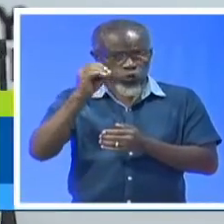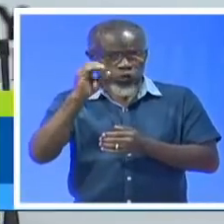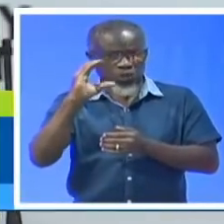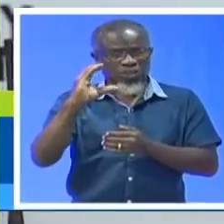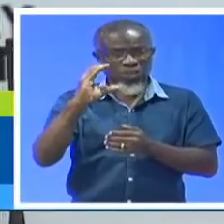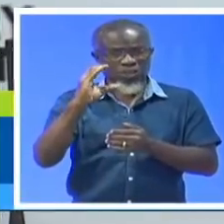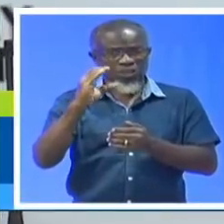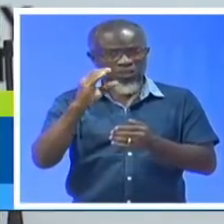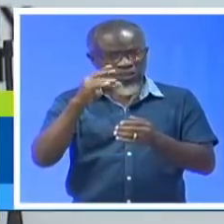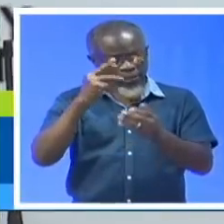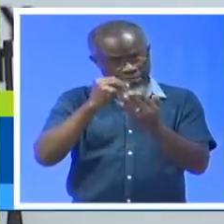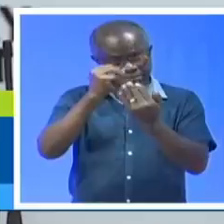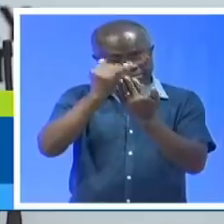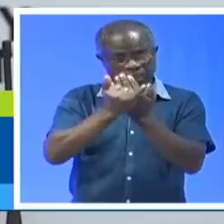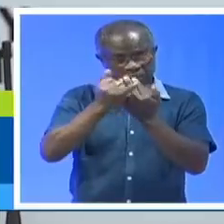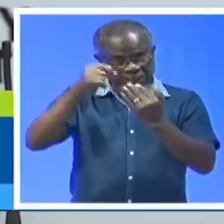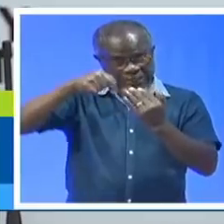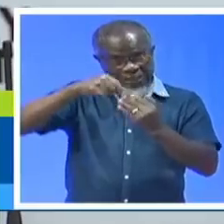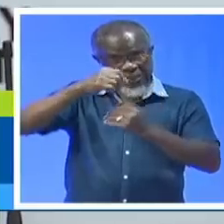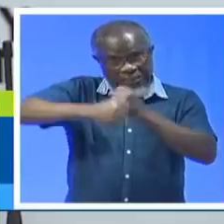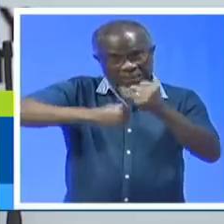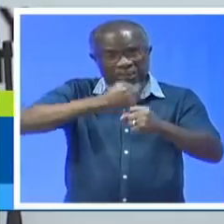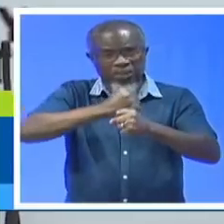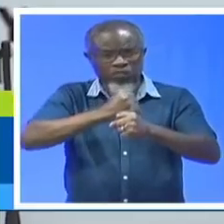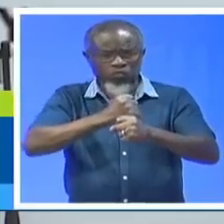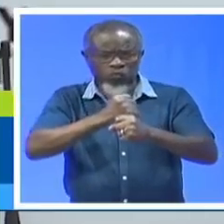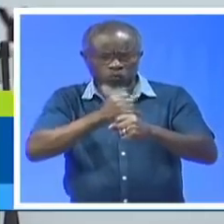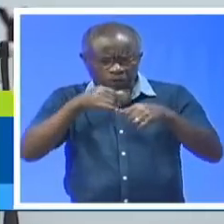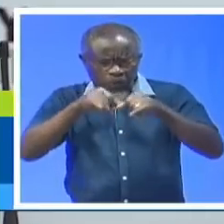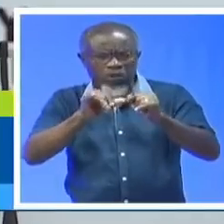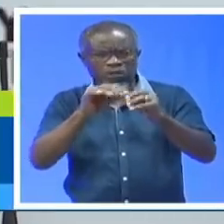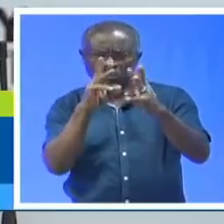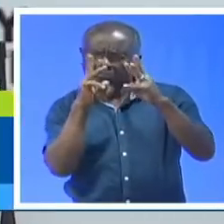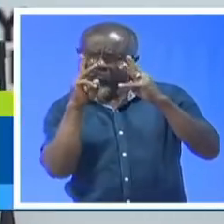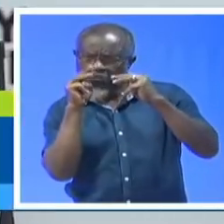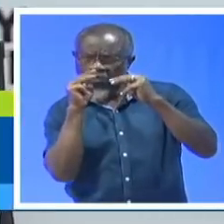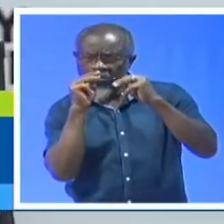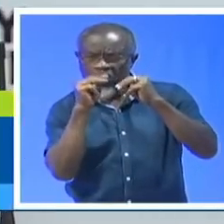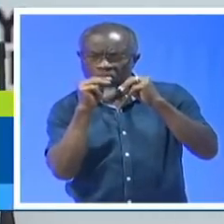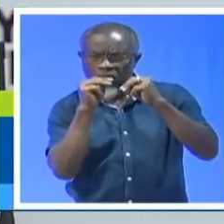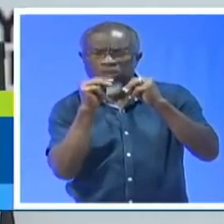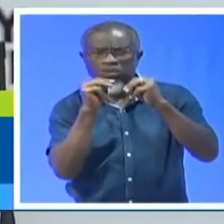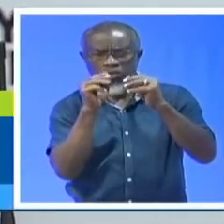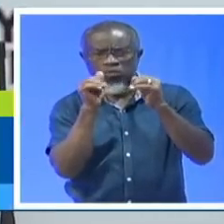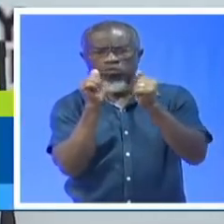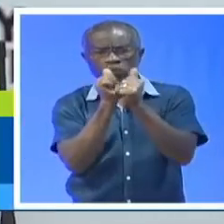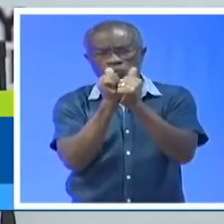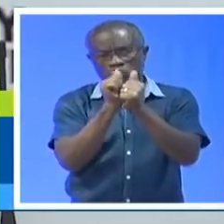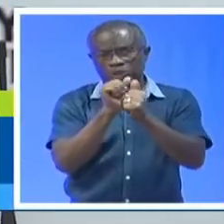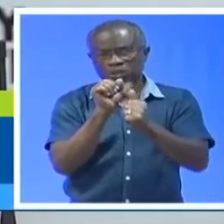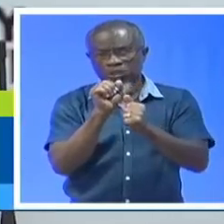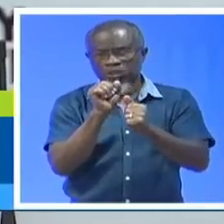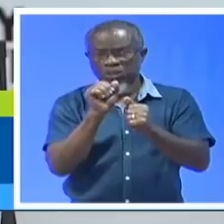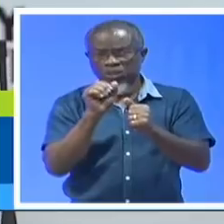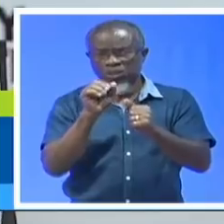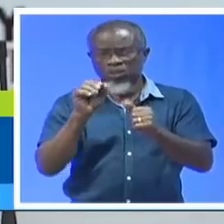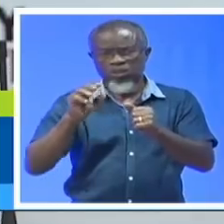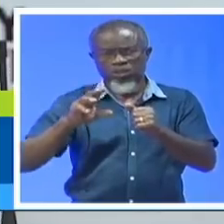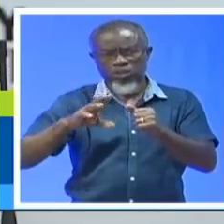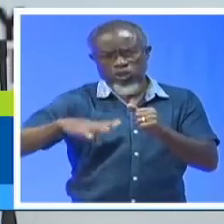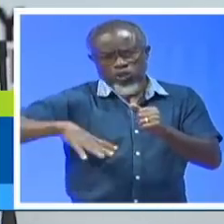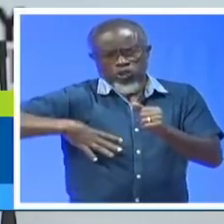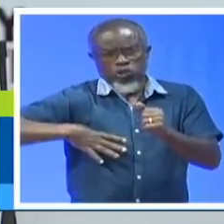of this year, we have been meeting with the president of the Funeral Home Association, Mr. Belgrove, to do just